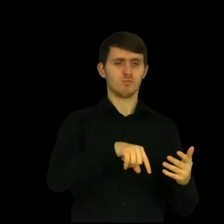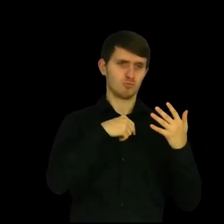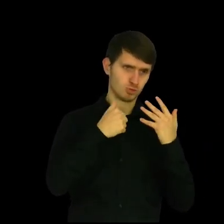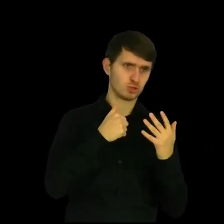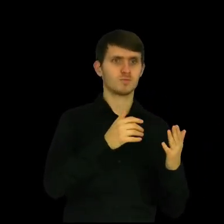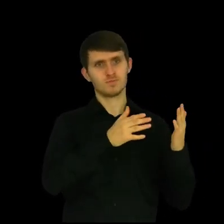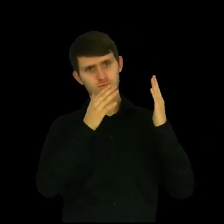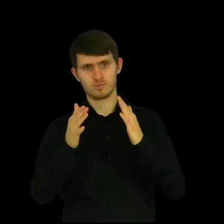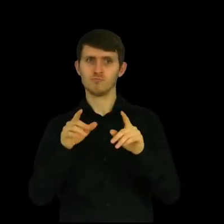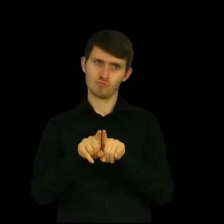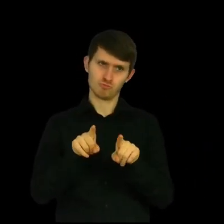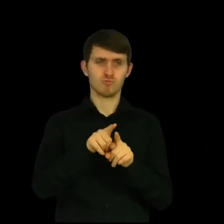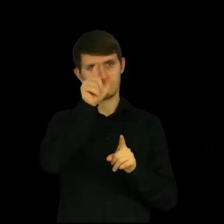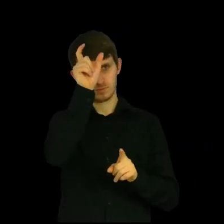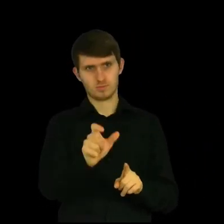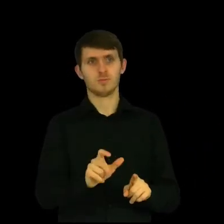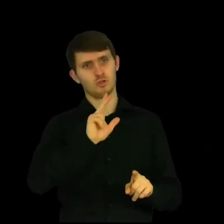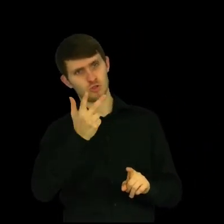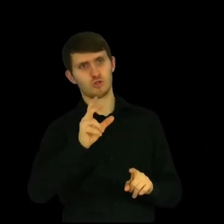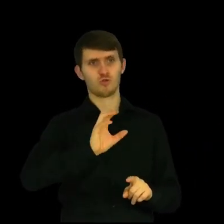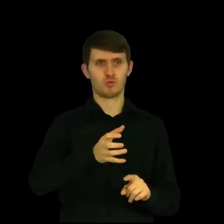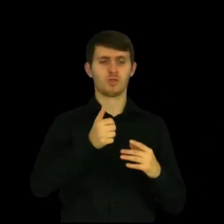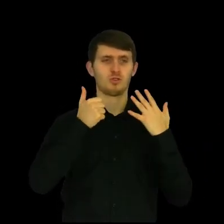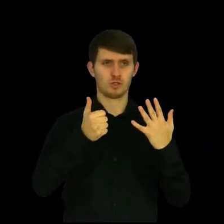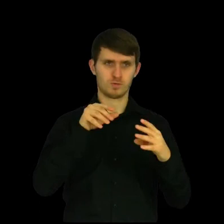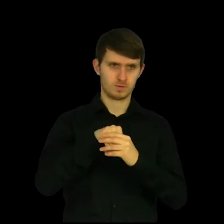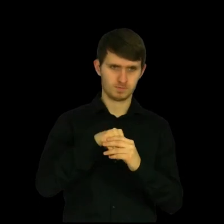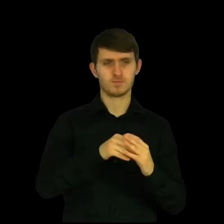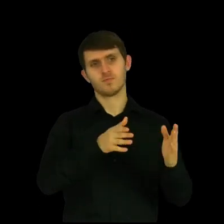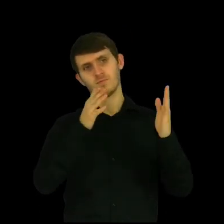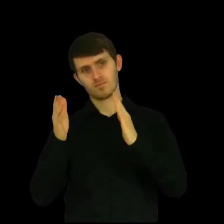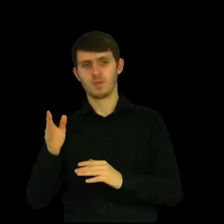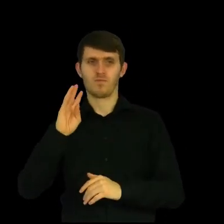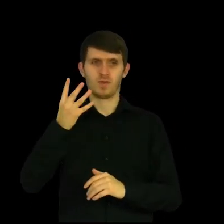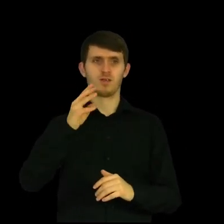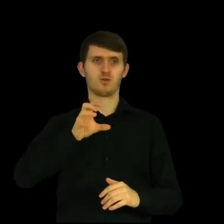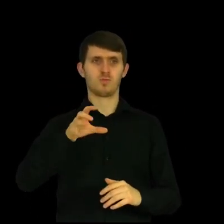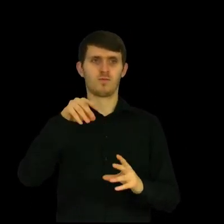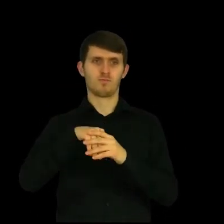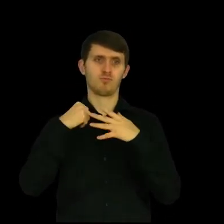right over here. It's another group of 6. And I think you see how many groups of 6 we have.